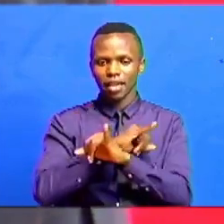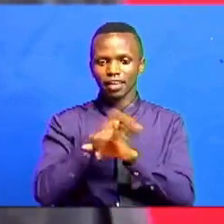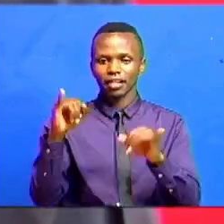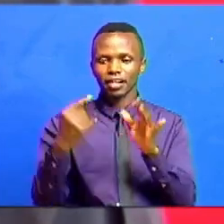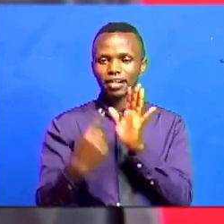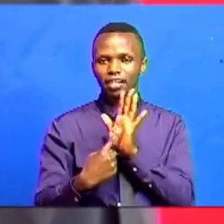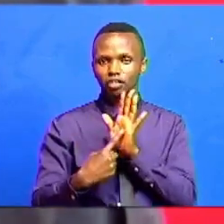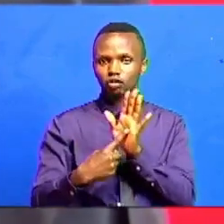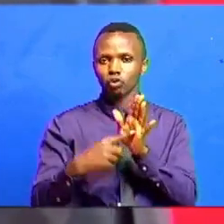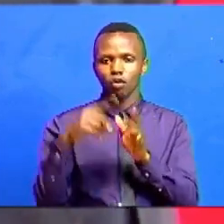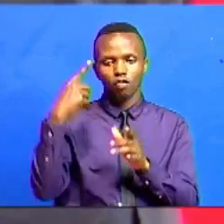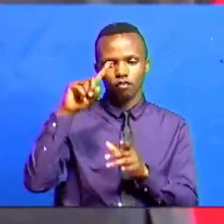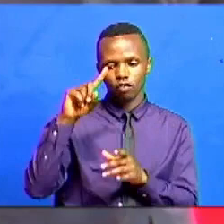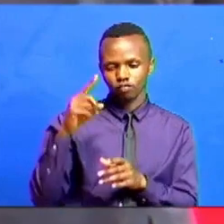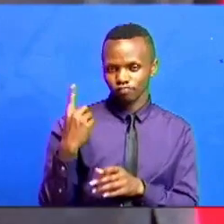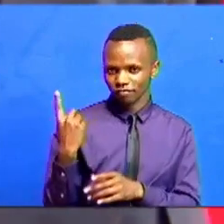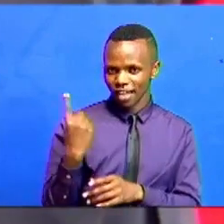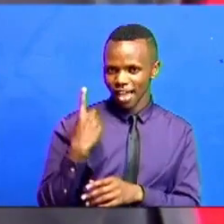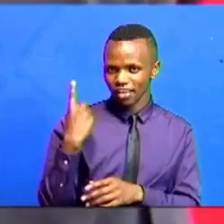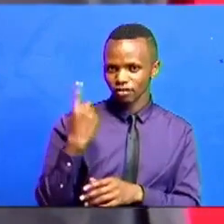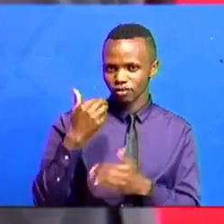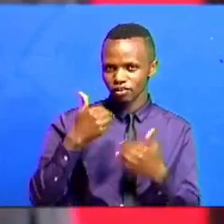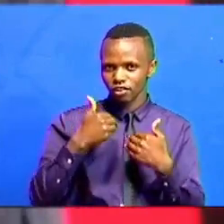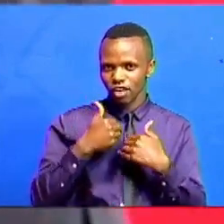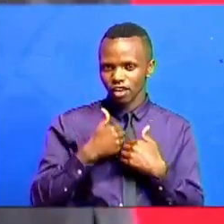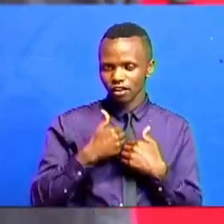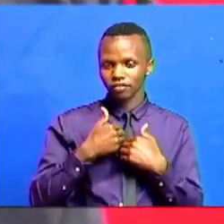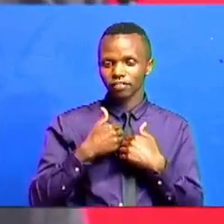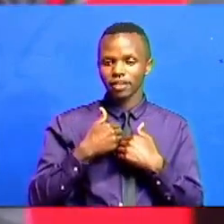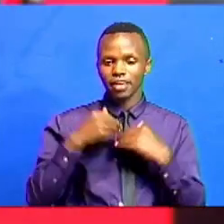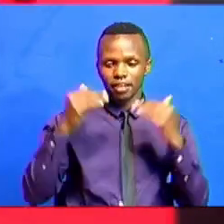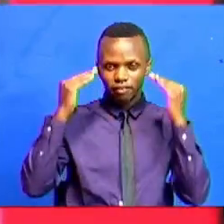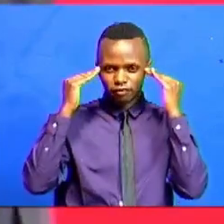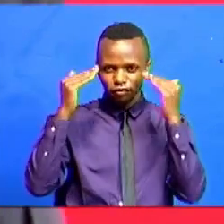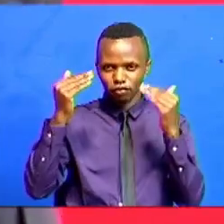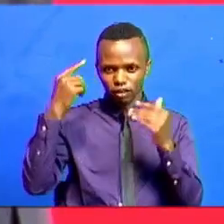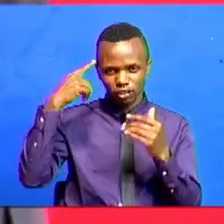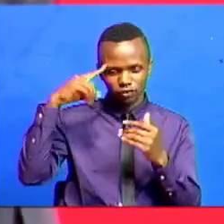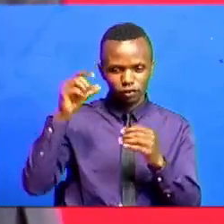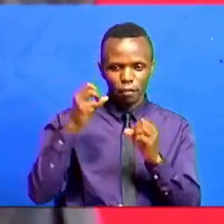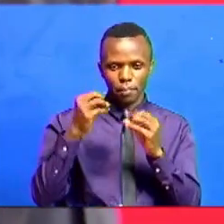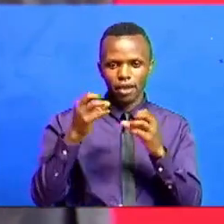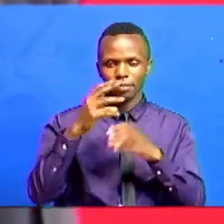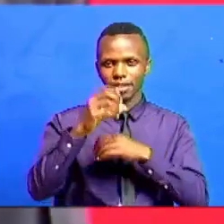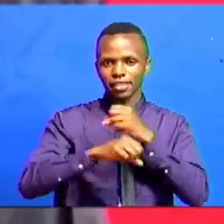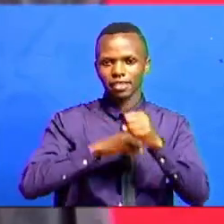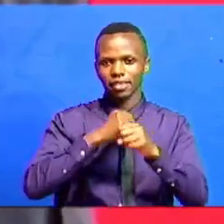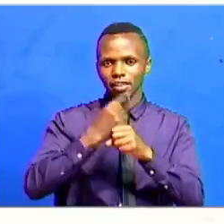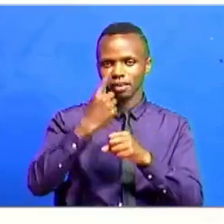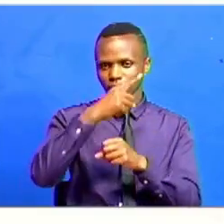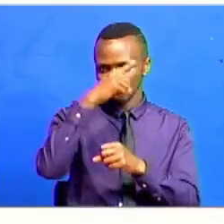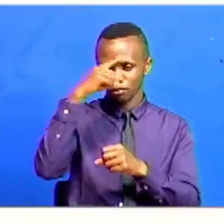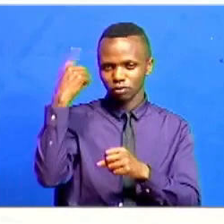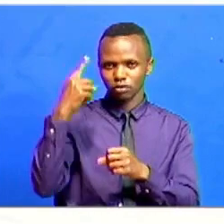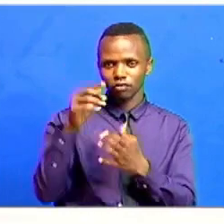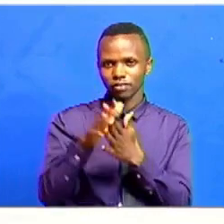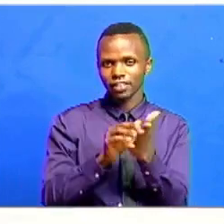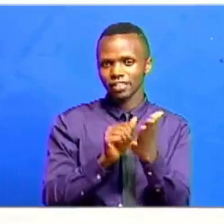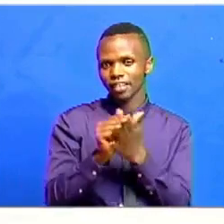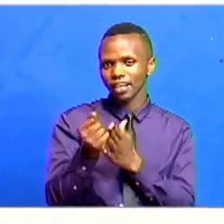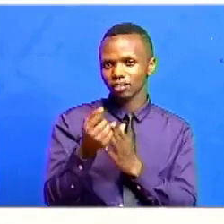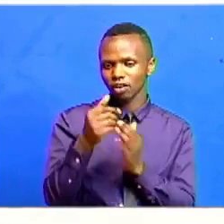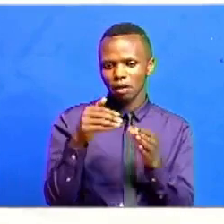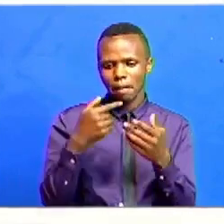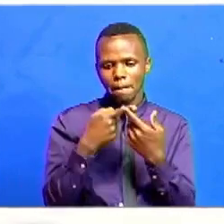the isolation that it has been subjected to for decades due to the UN sanctions. But